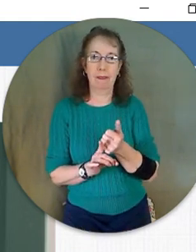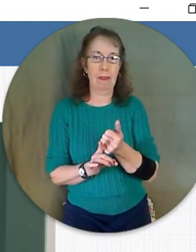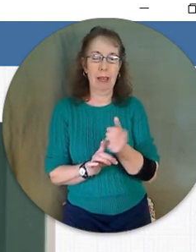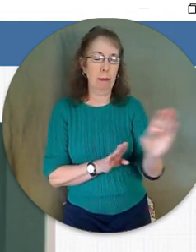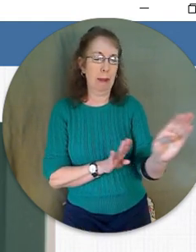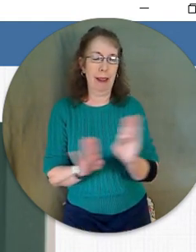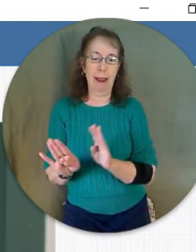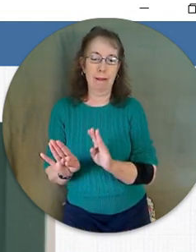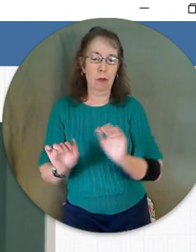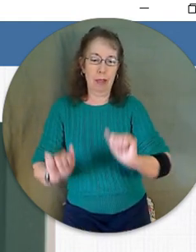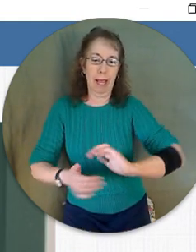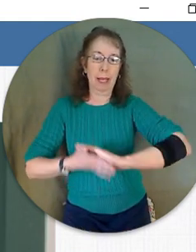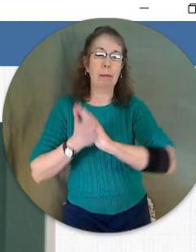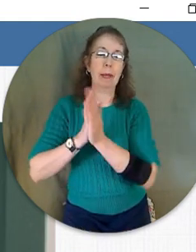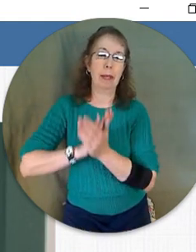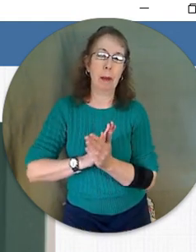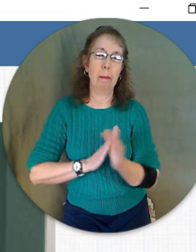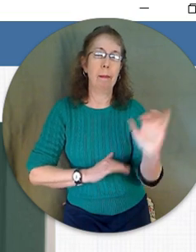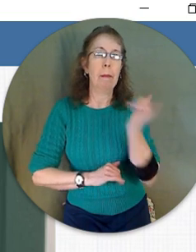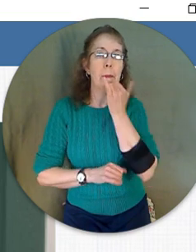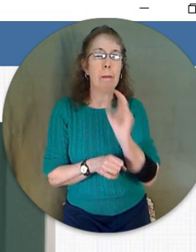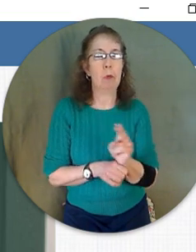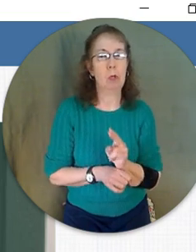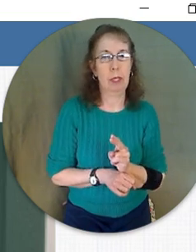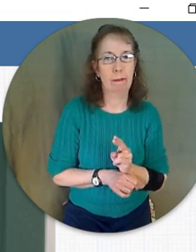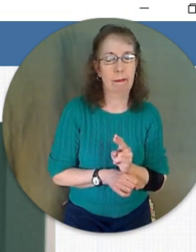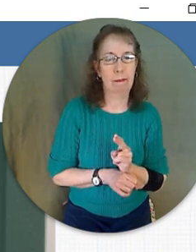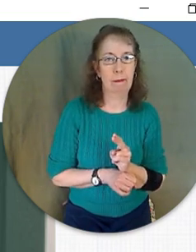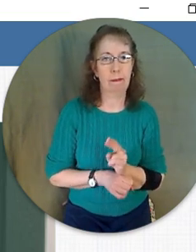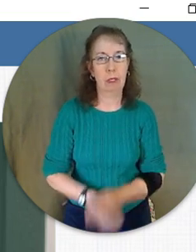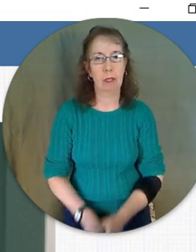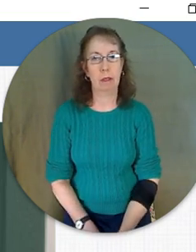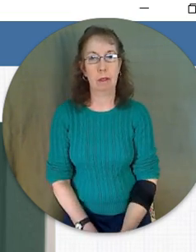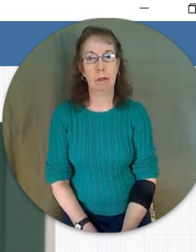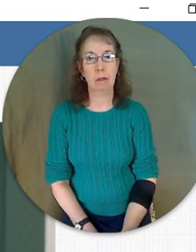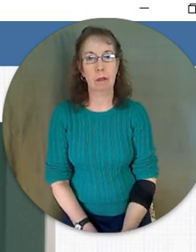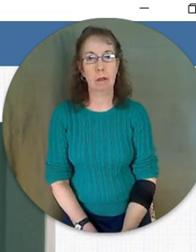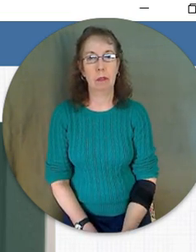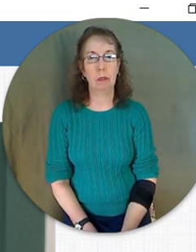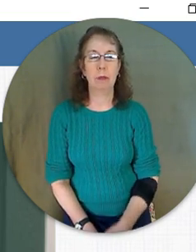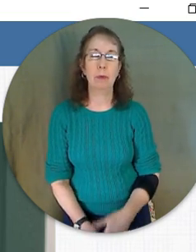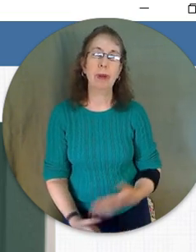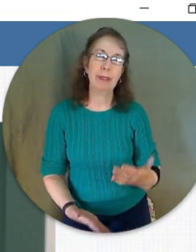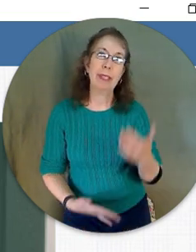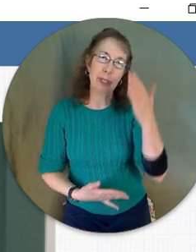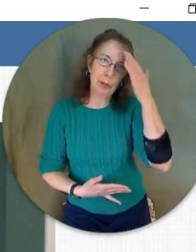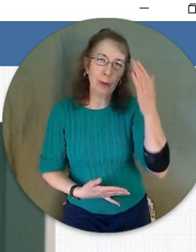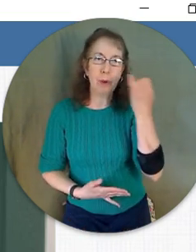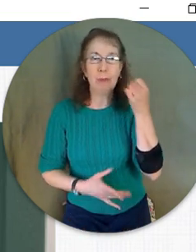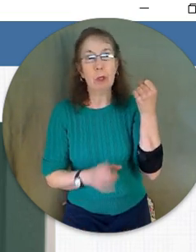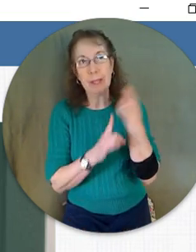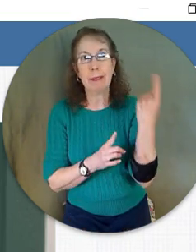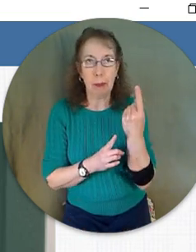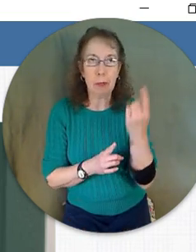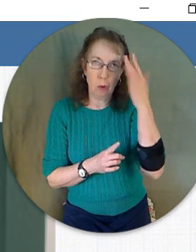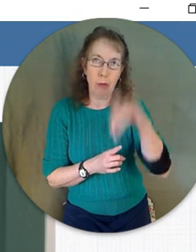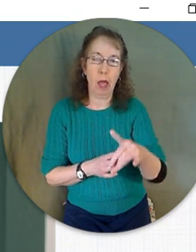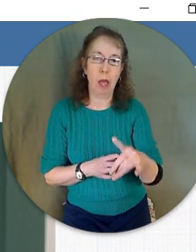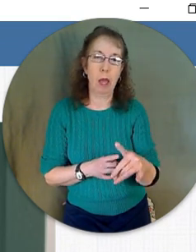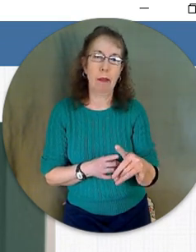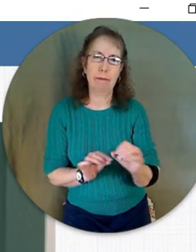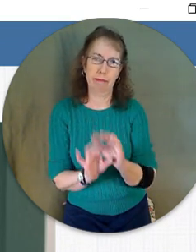can be abusive. And generally, if you're hitting someone,